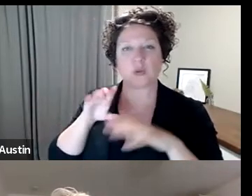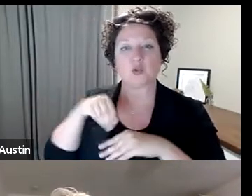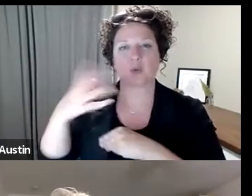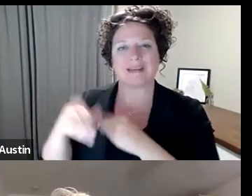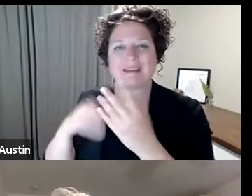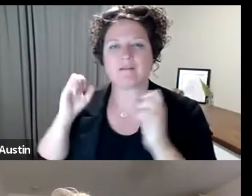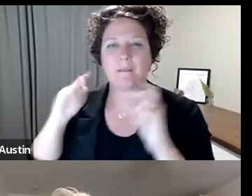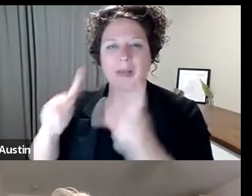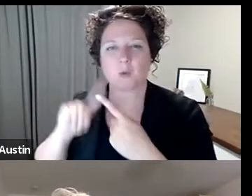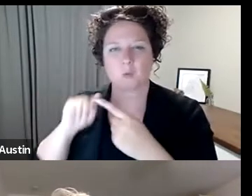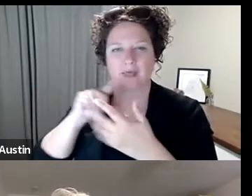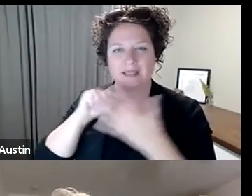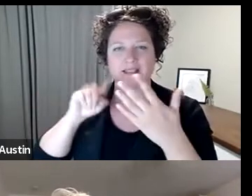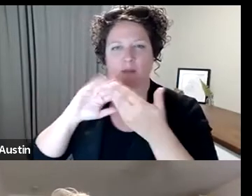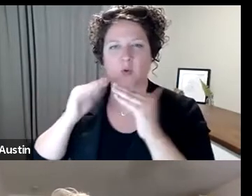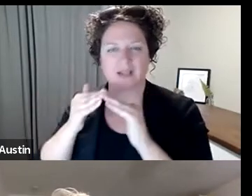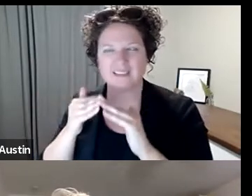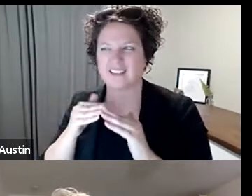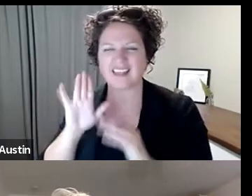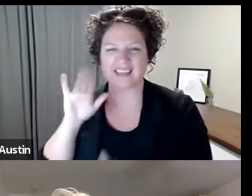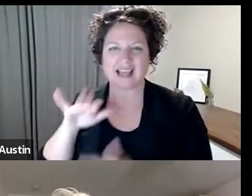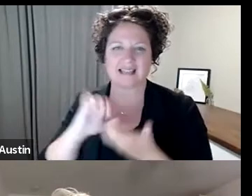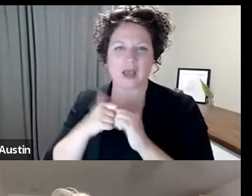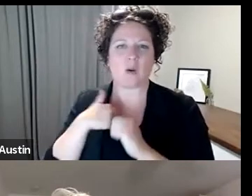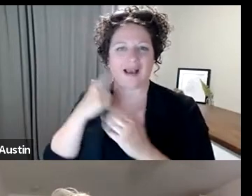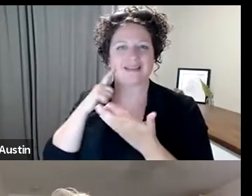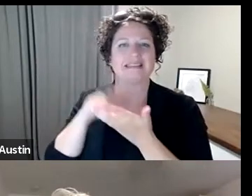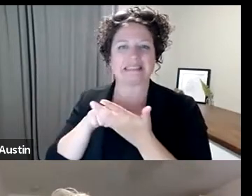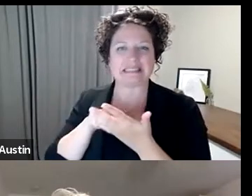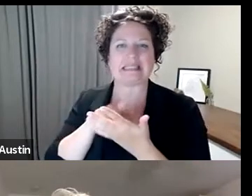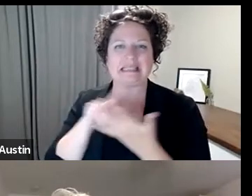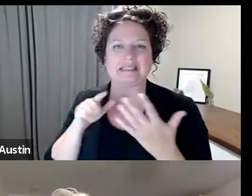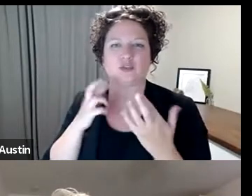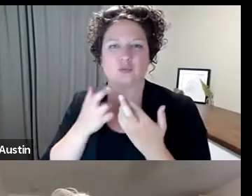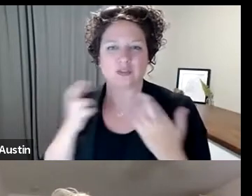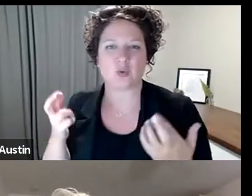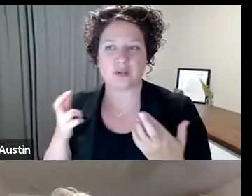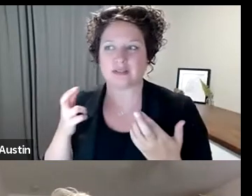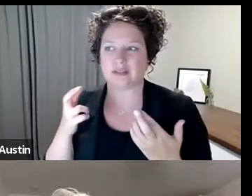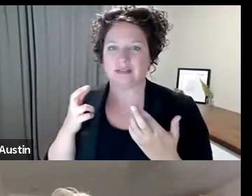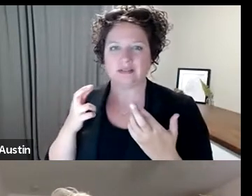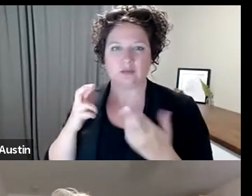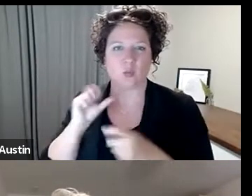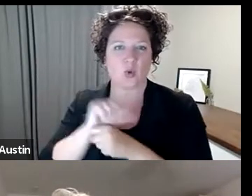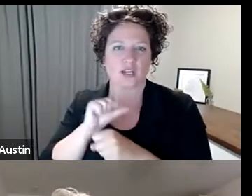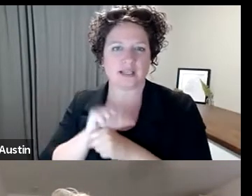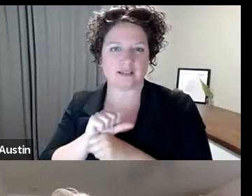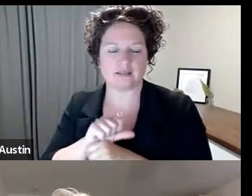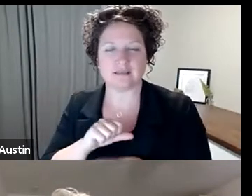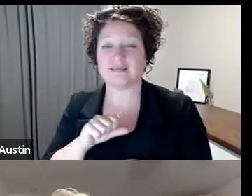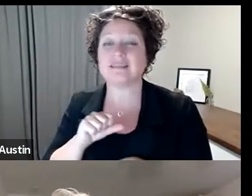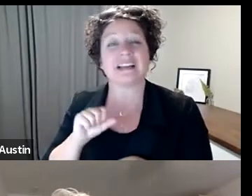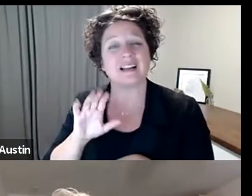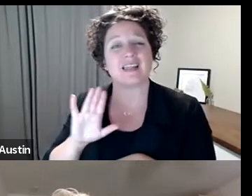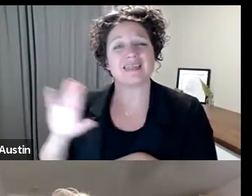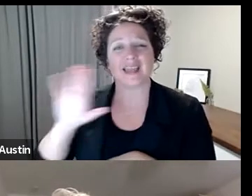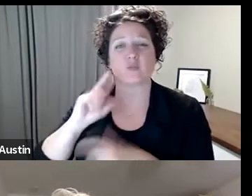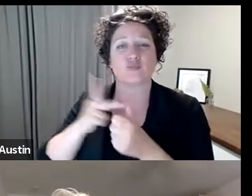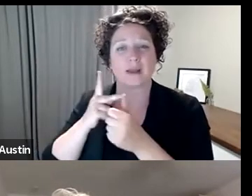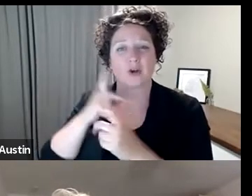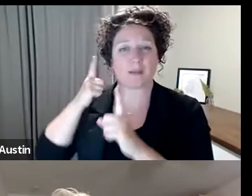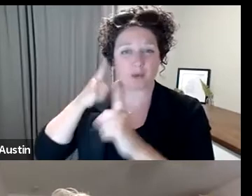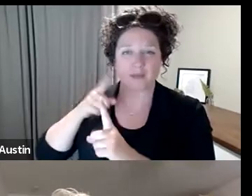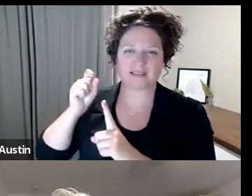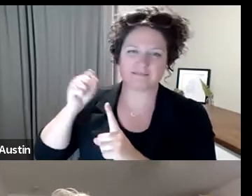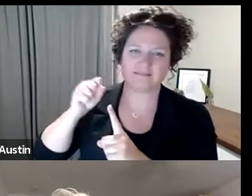communities. And that is sort of how I see the resources that we create functioning. Though it is their primary purpose, obviously, they are